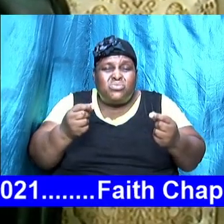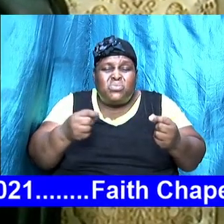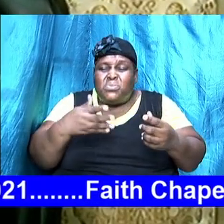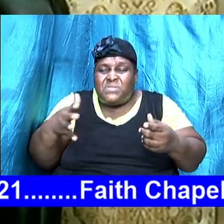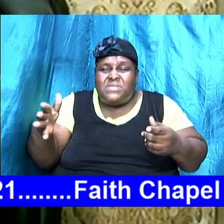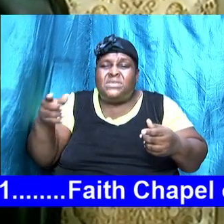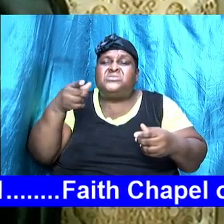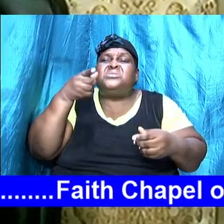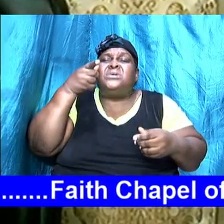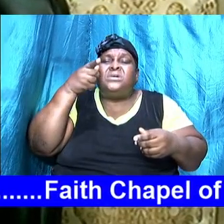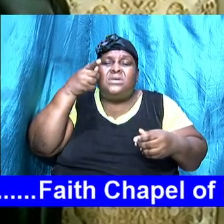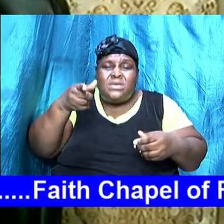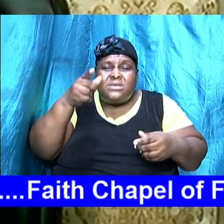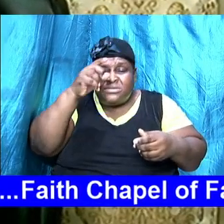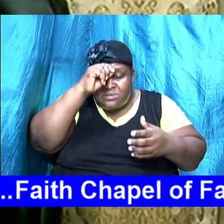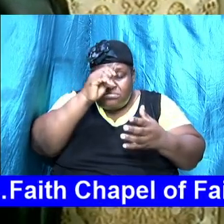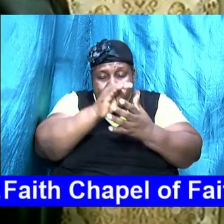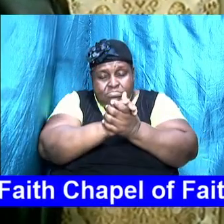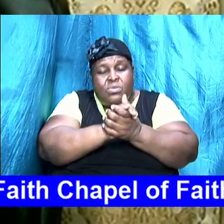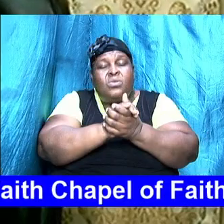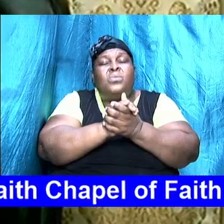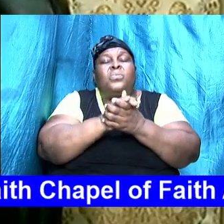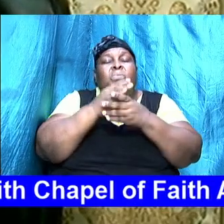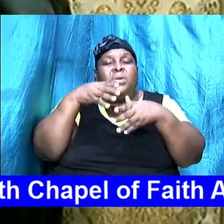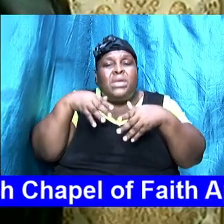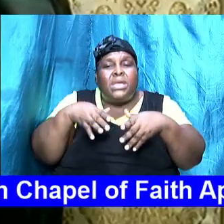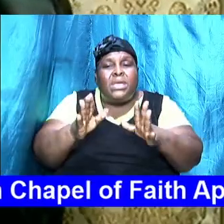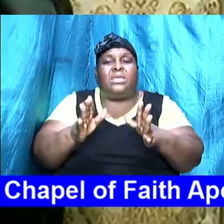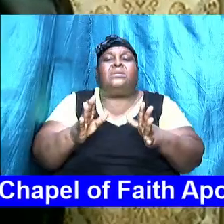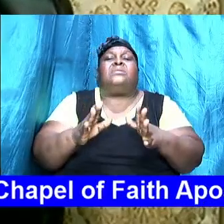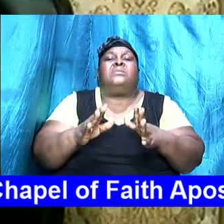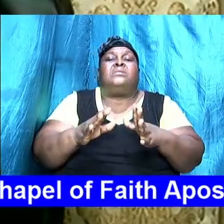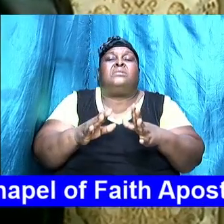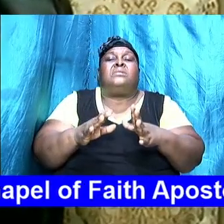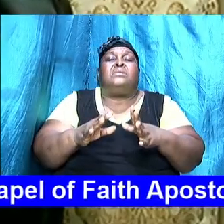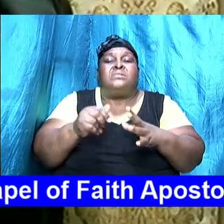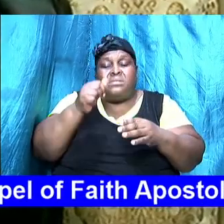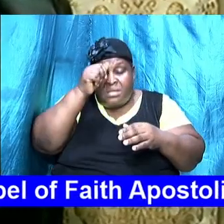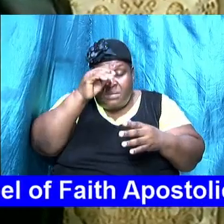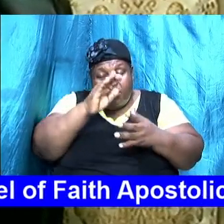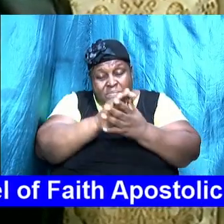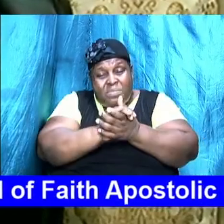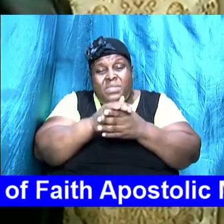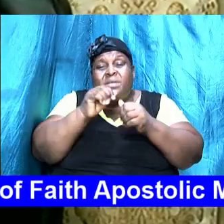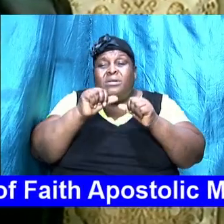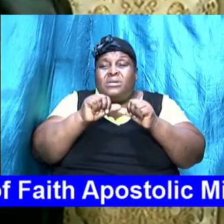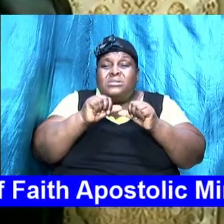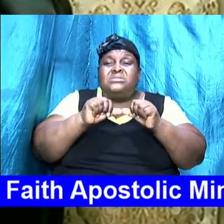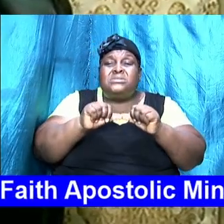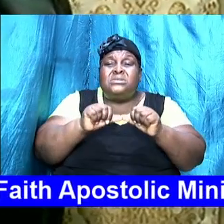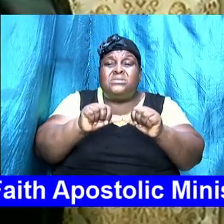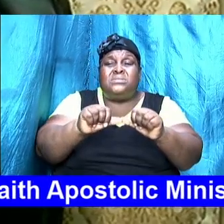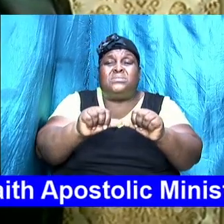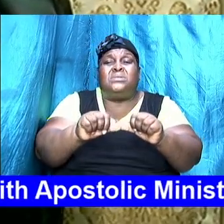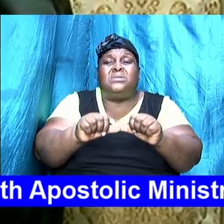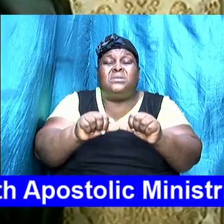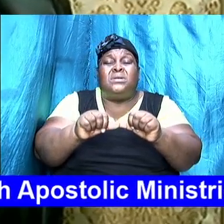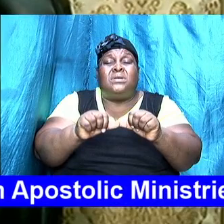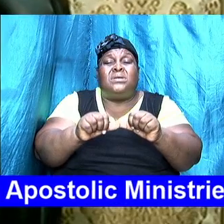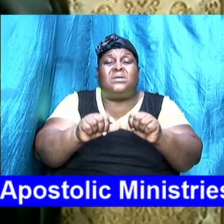if after the discussion he continues along that